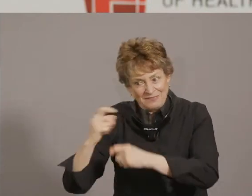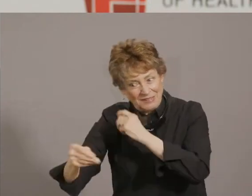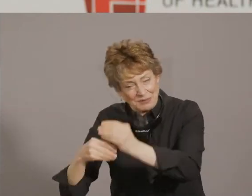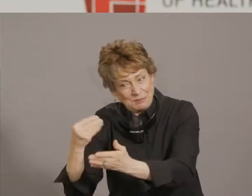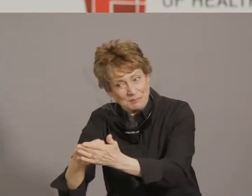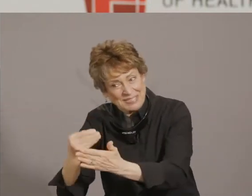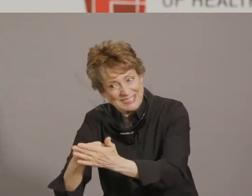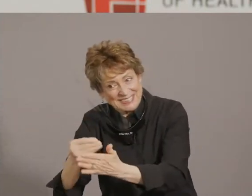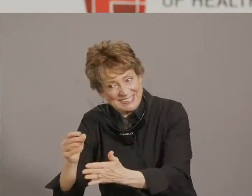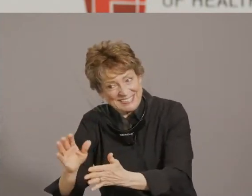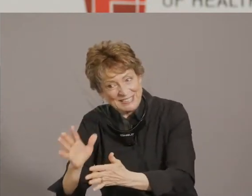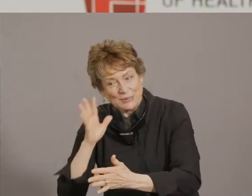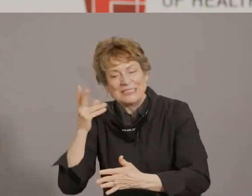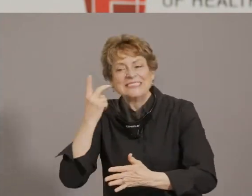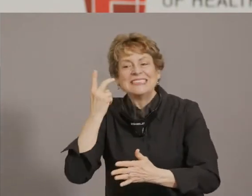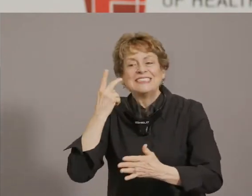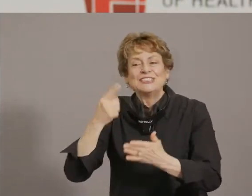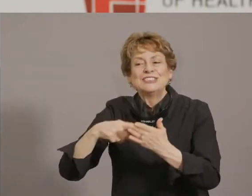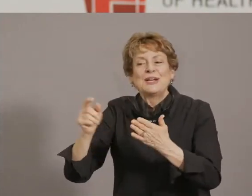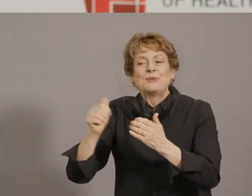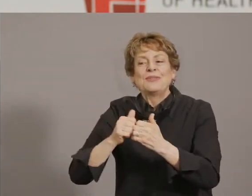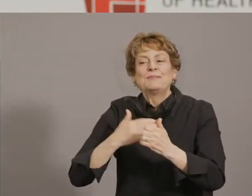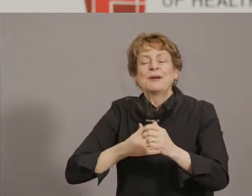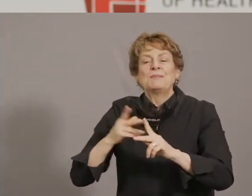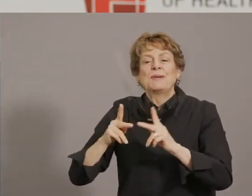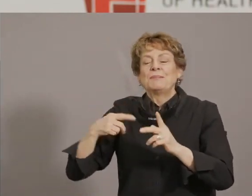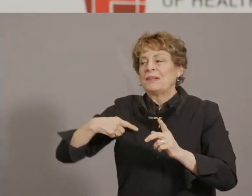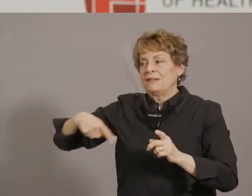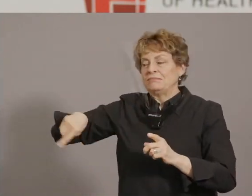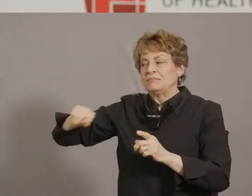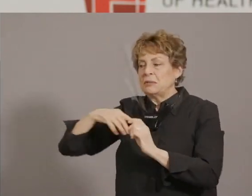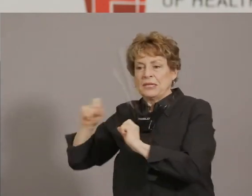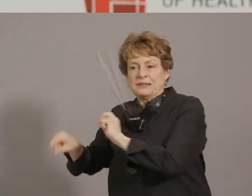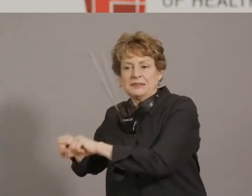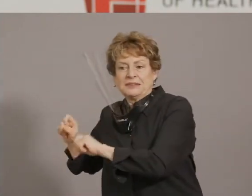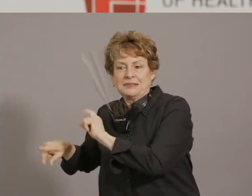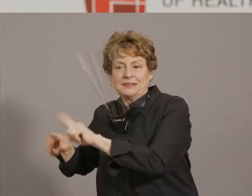call. Okay, it's 1:50, and believe it or not, we are out of